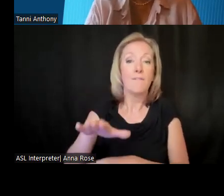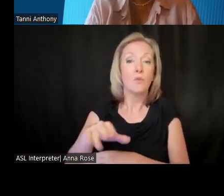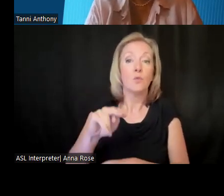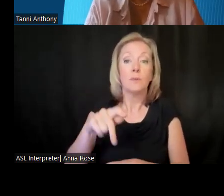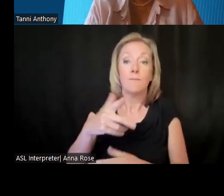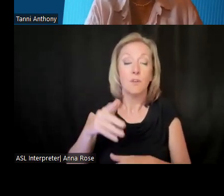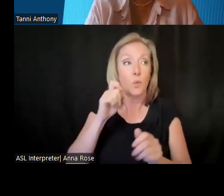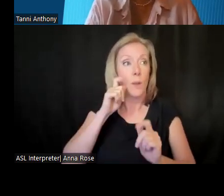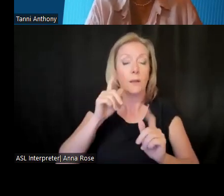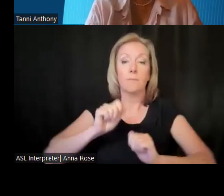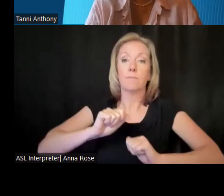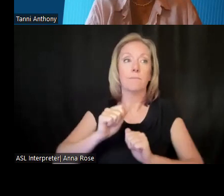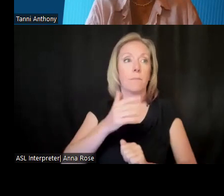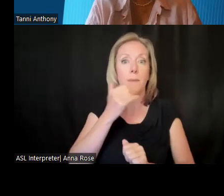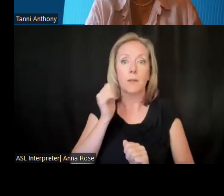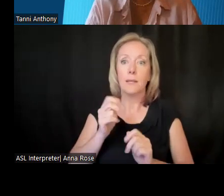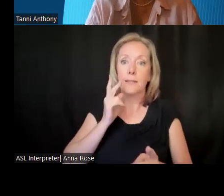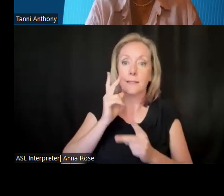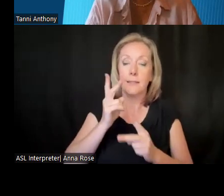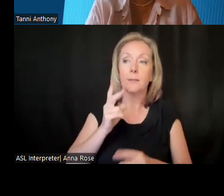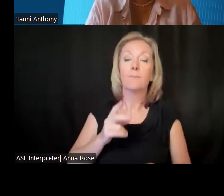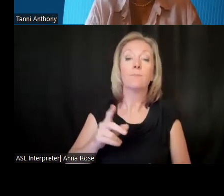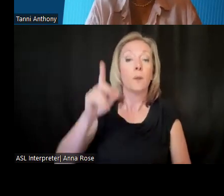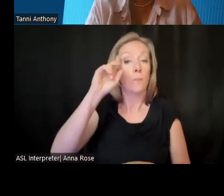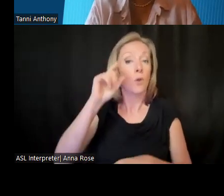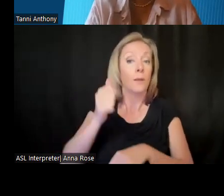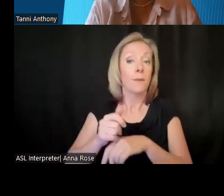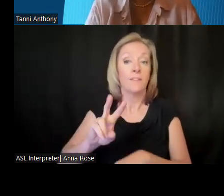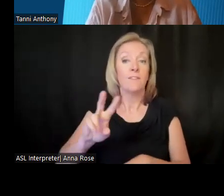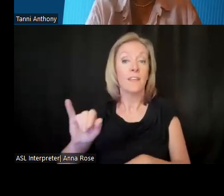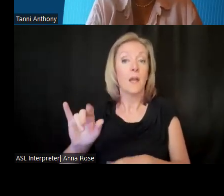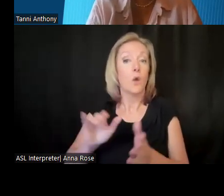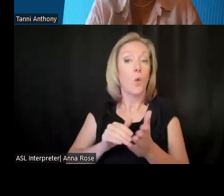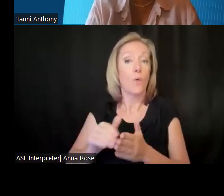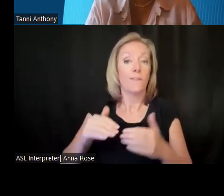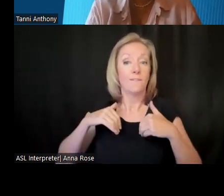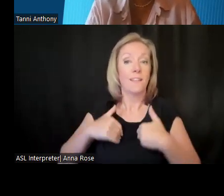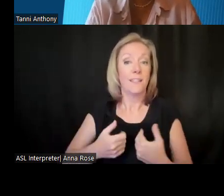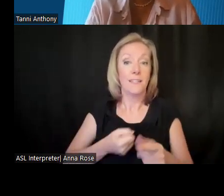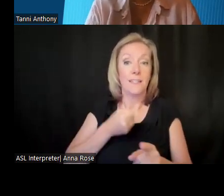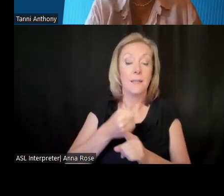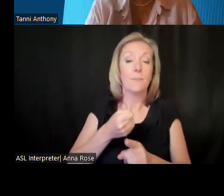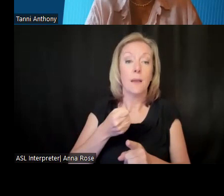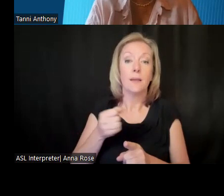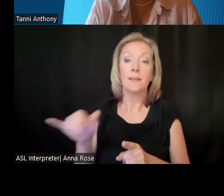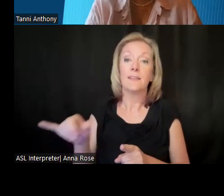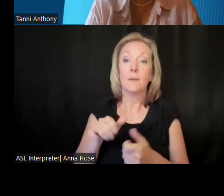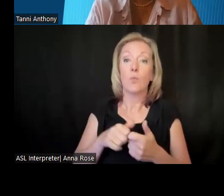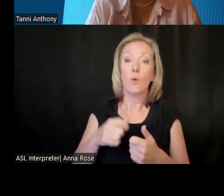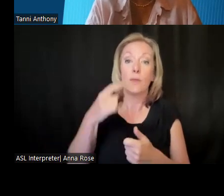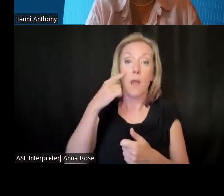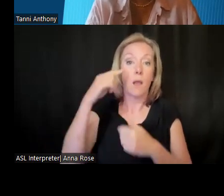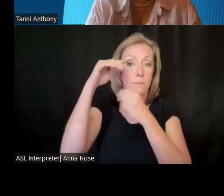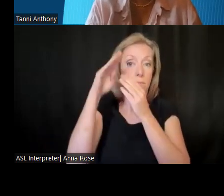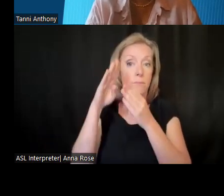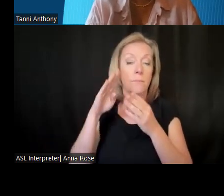nap. What we know, especially with brain-based visual impairment, that there can be a fatigue factor. That's true with ocular, But what we know is